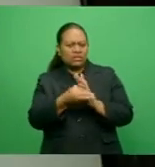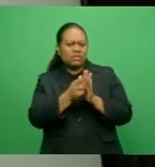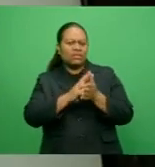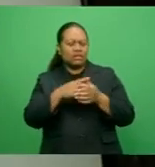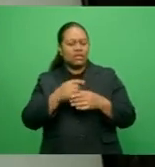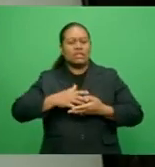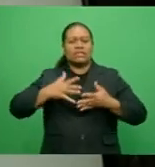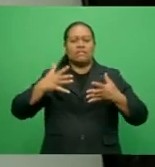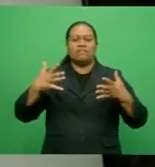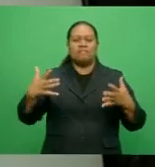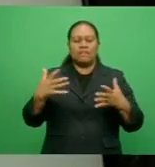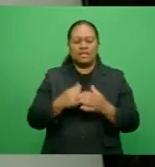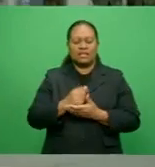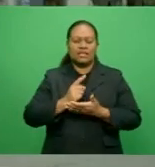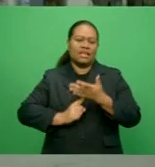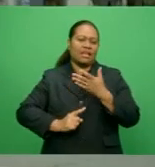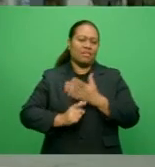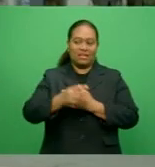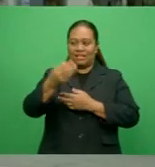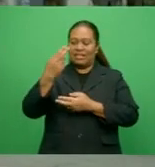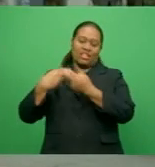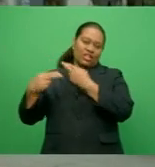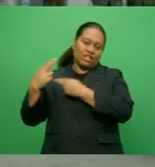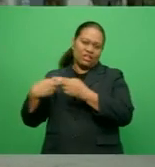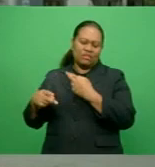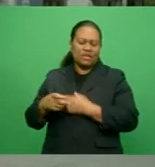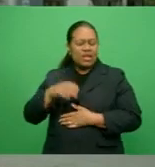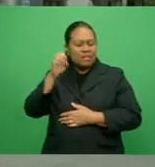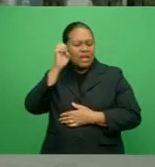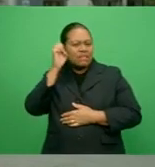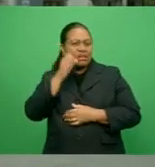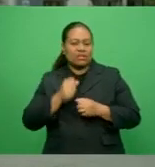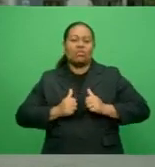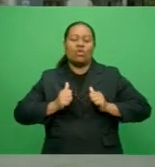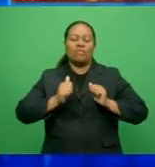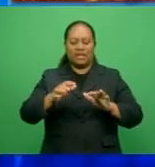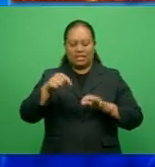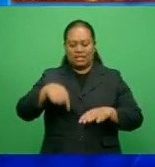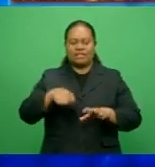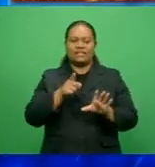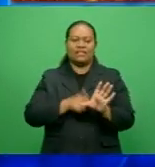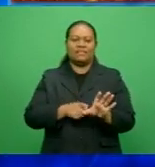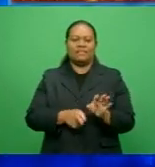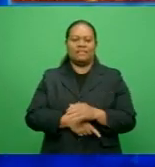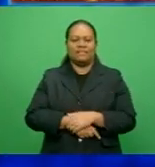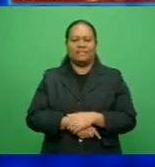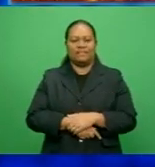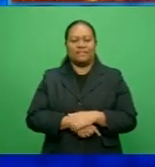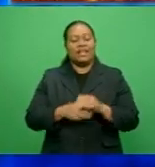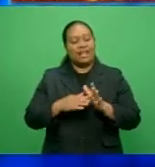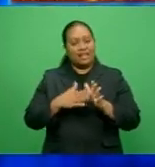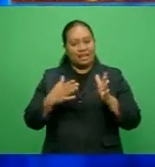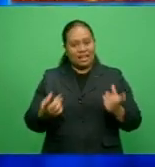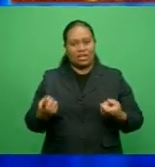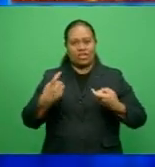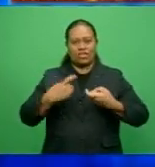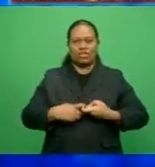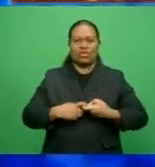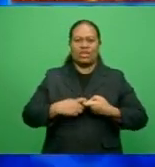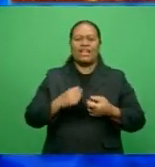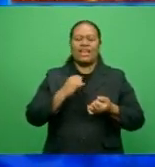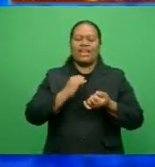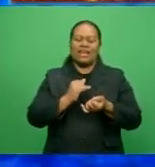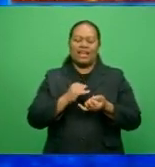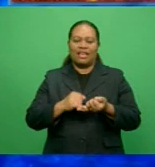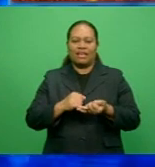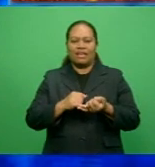the largest in the firm's modern history, is expected to be completed by the end of the year. We now join Sunifa from HFC Bank